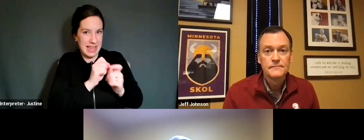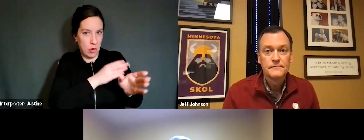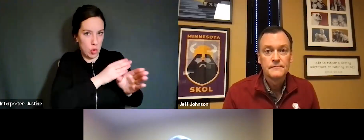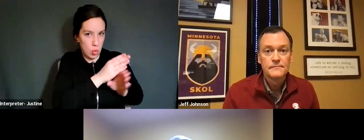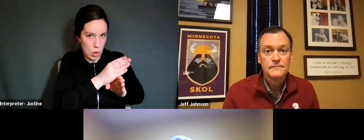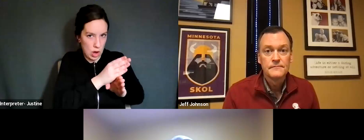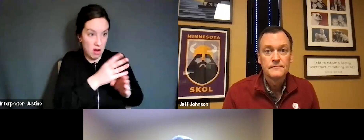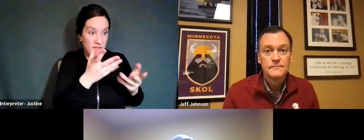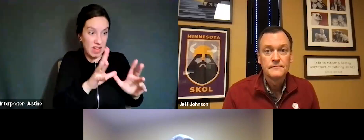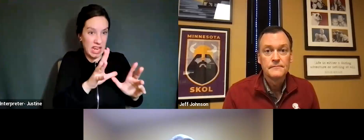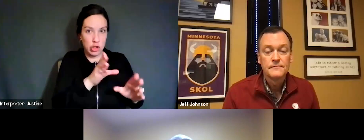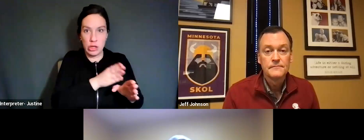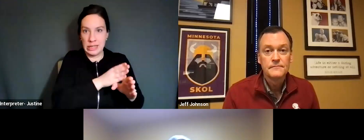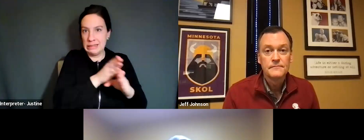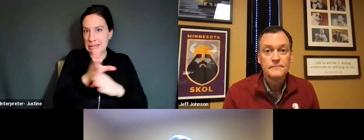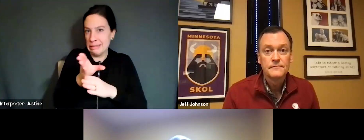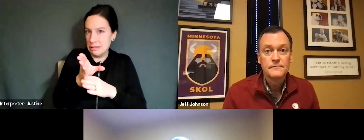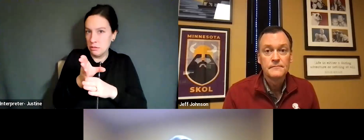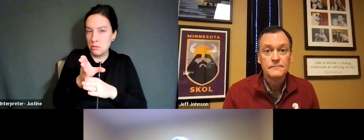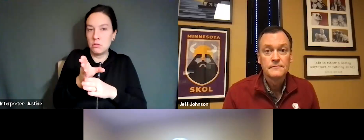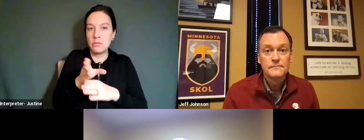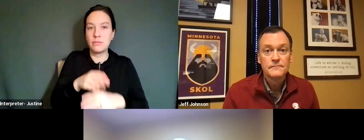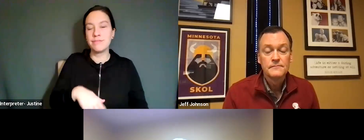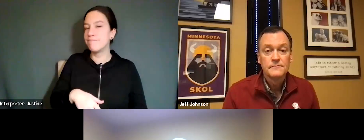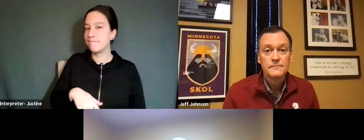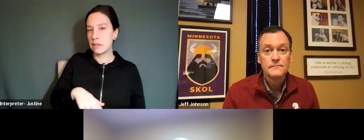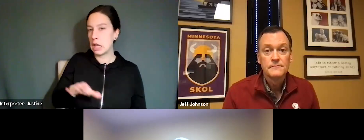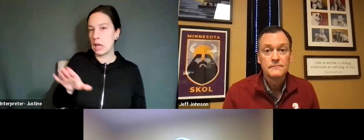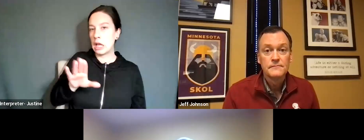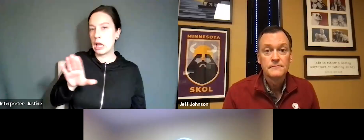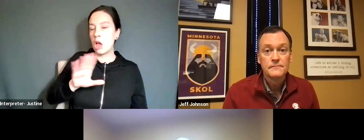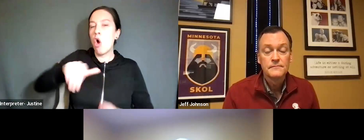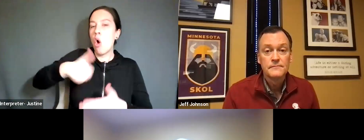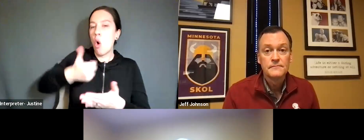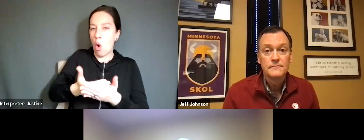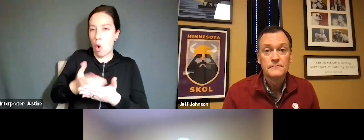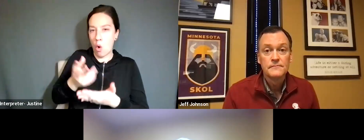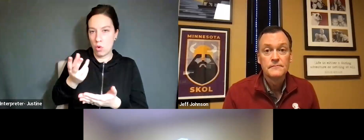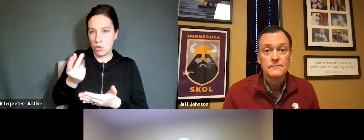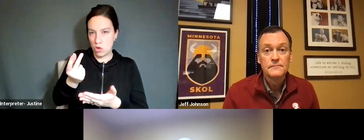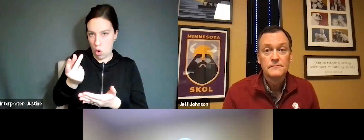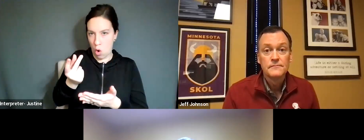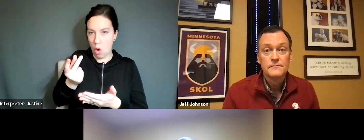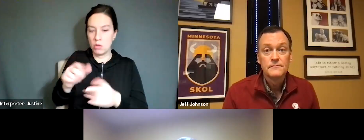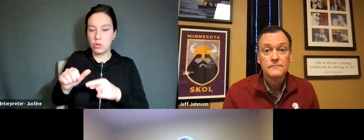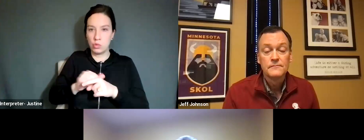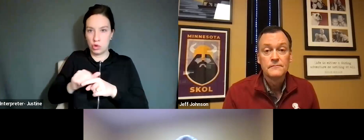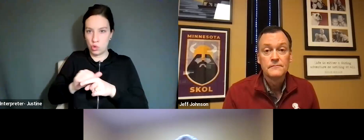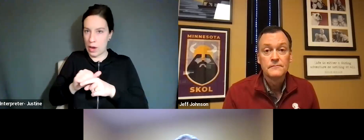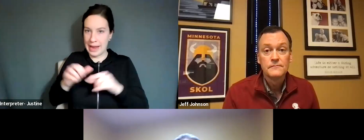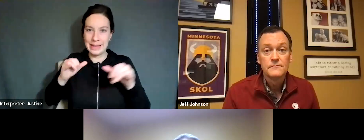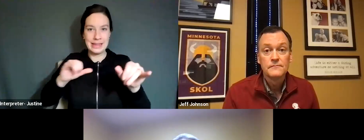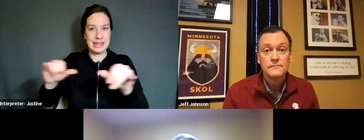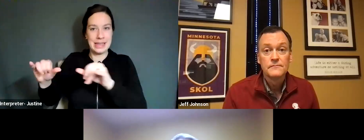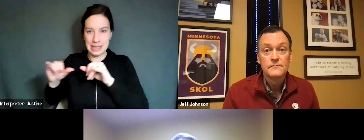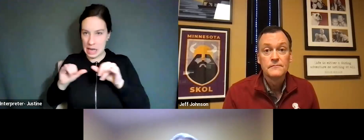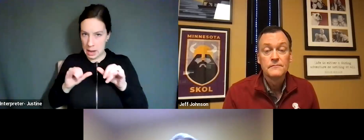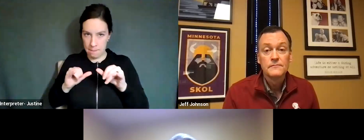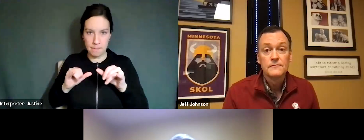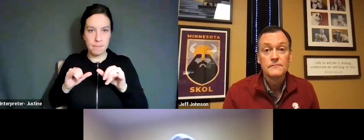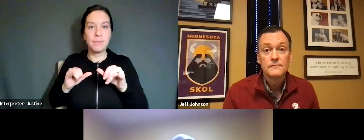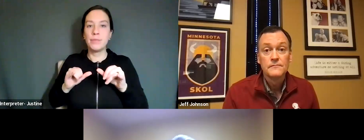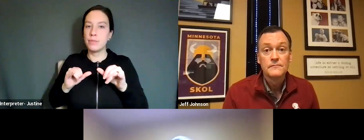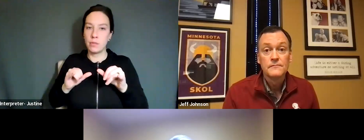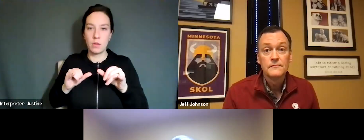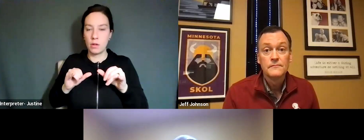the same. So we don't look at any puppy and say it's going to be, you know, a mobility assist dog or it's going to be a diabetes assist dog. So it would be the